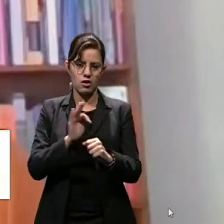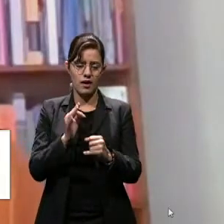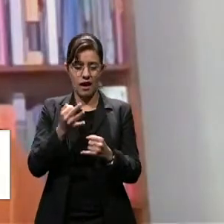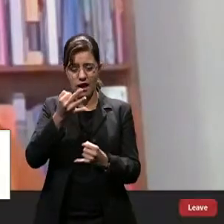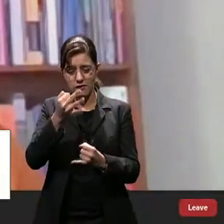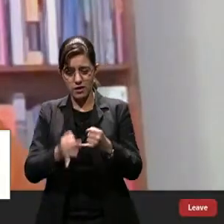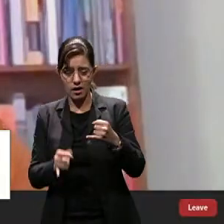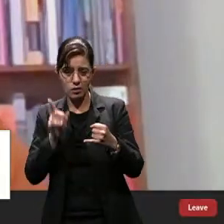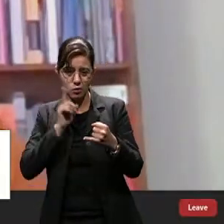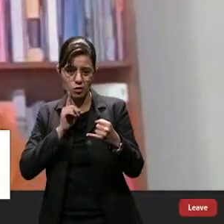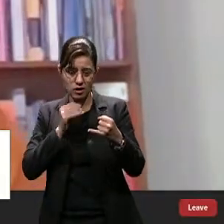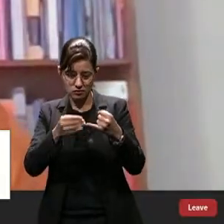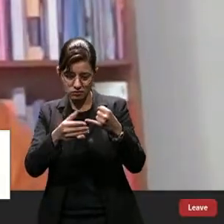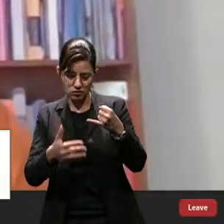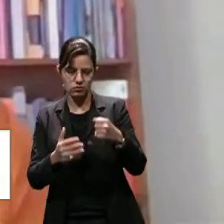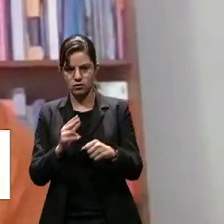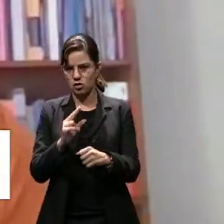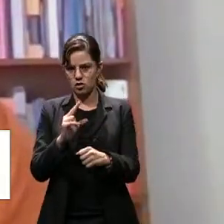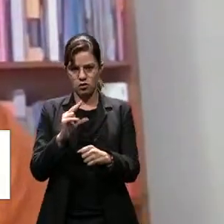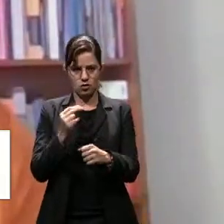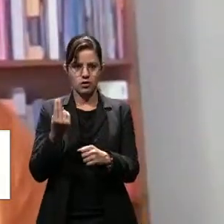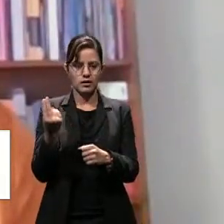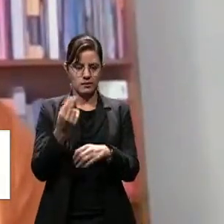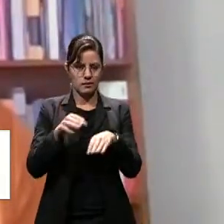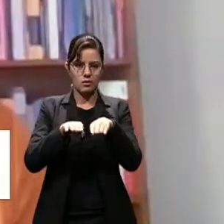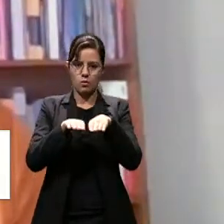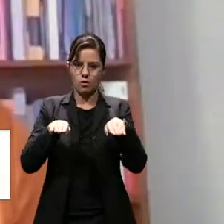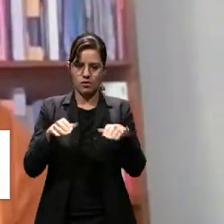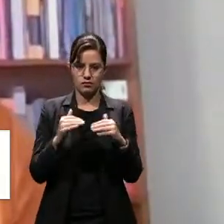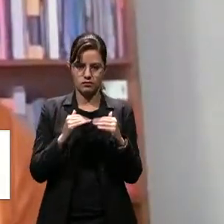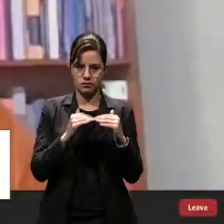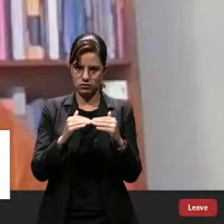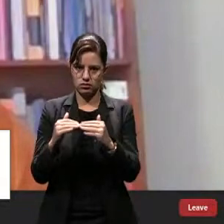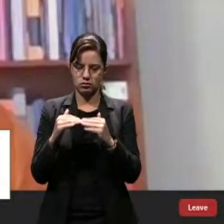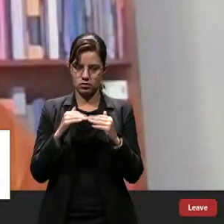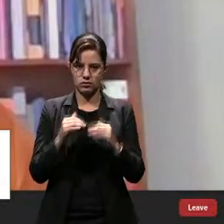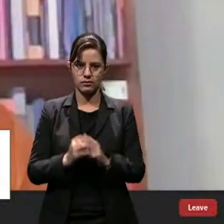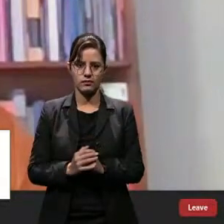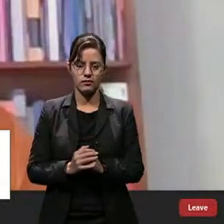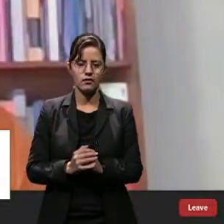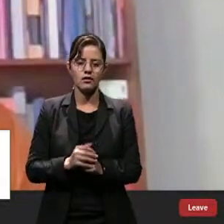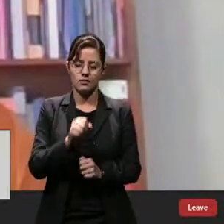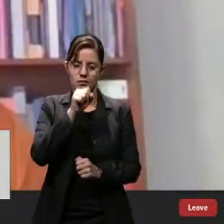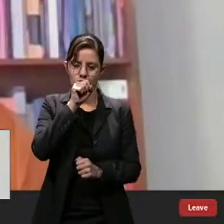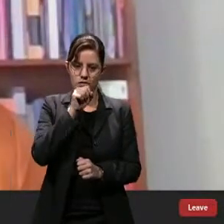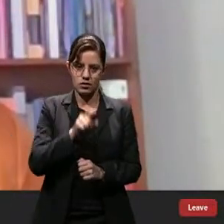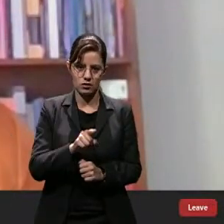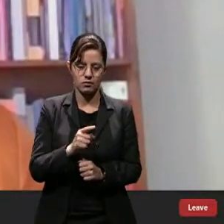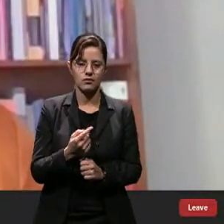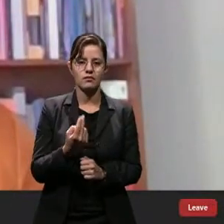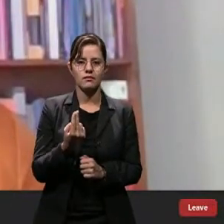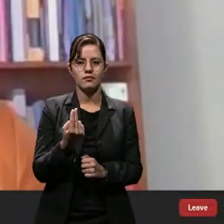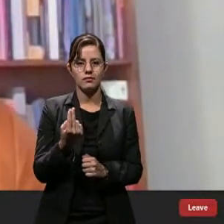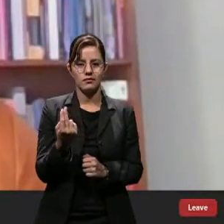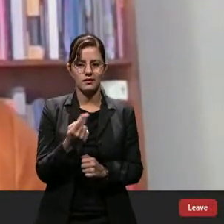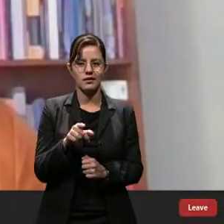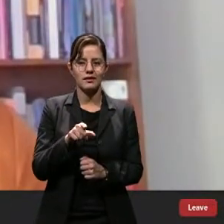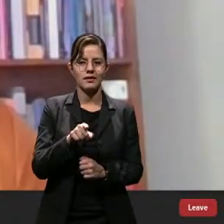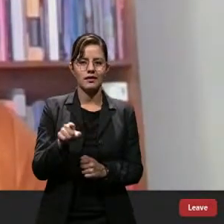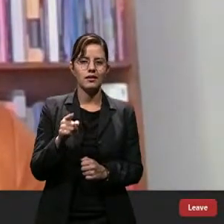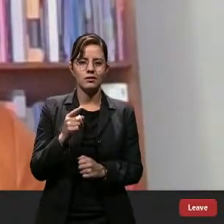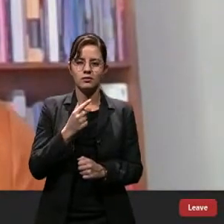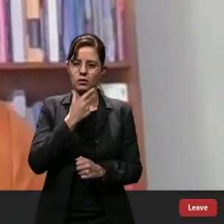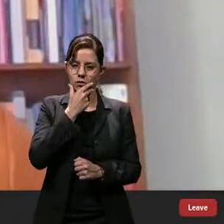woman, in a correlational way. And also in the perspective of horizontal parity,